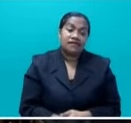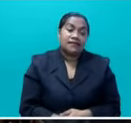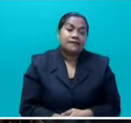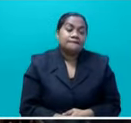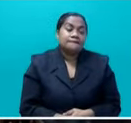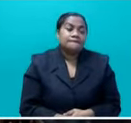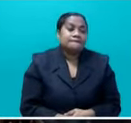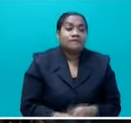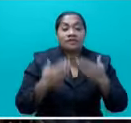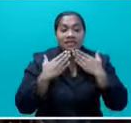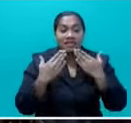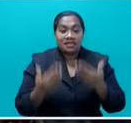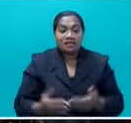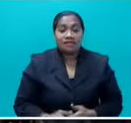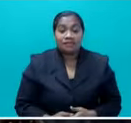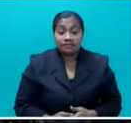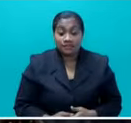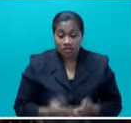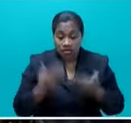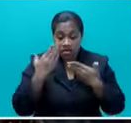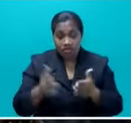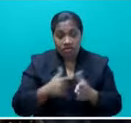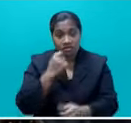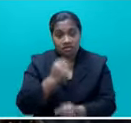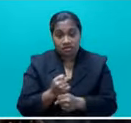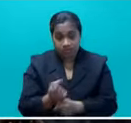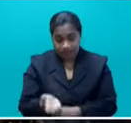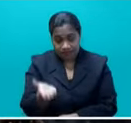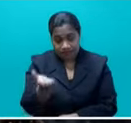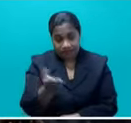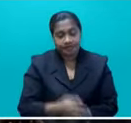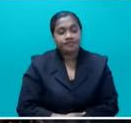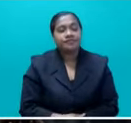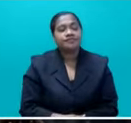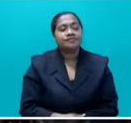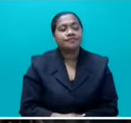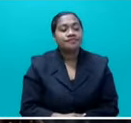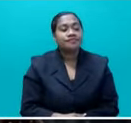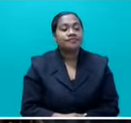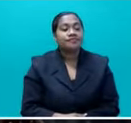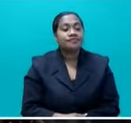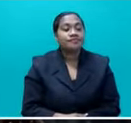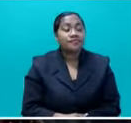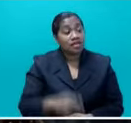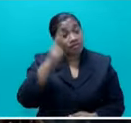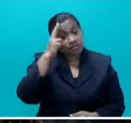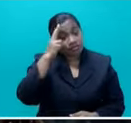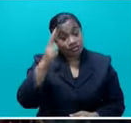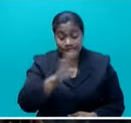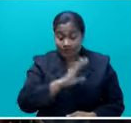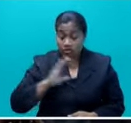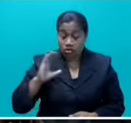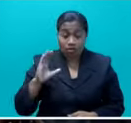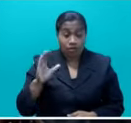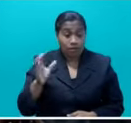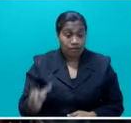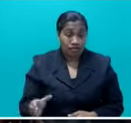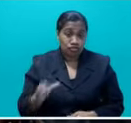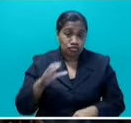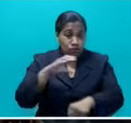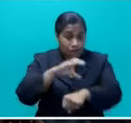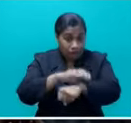Thank you. Honorable Attorney General, you have the floor. Sir, the Commissioner of